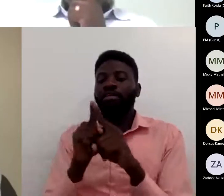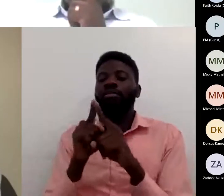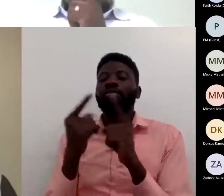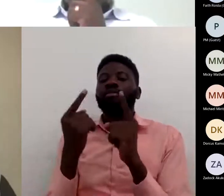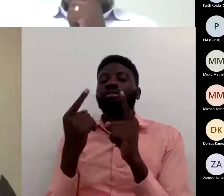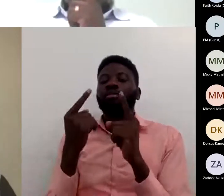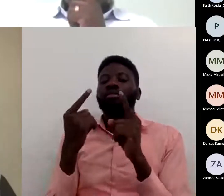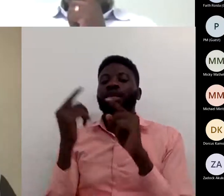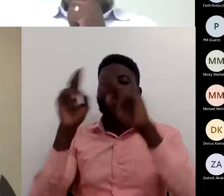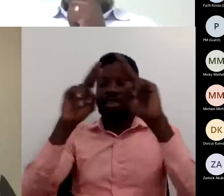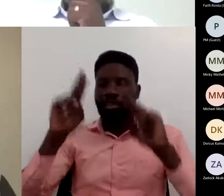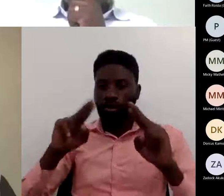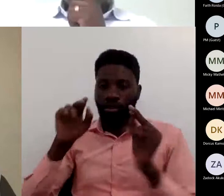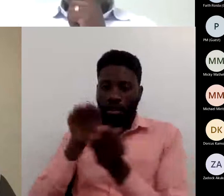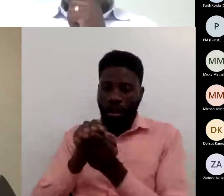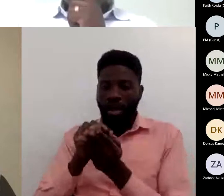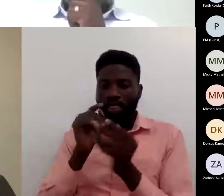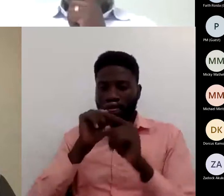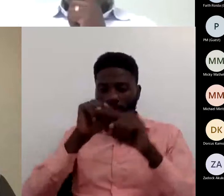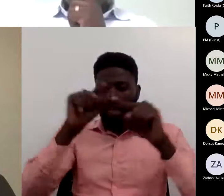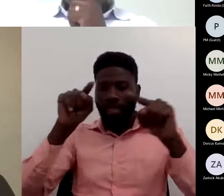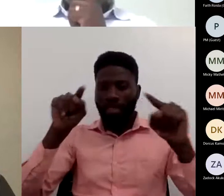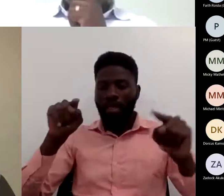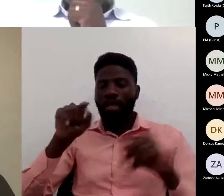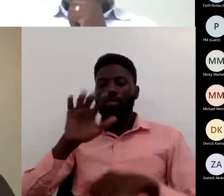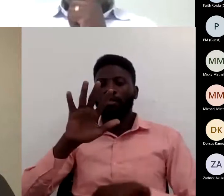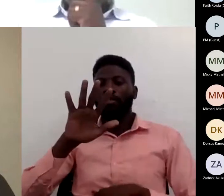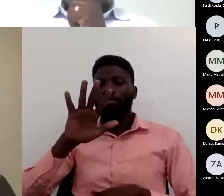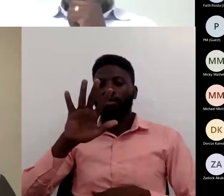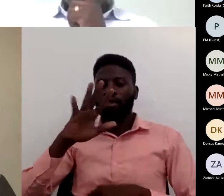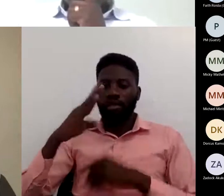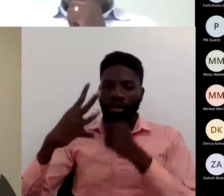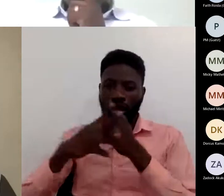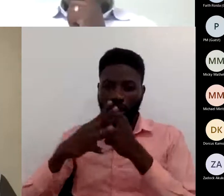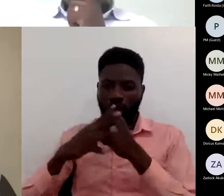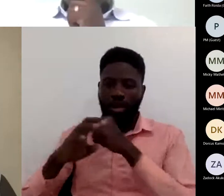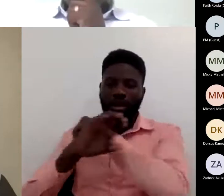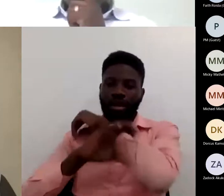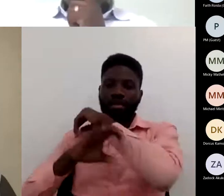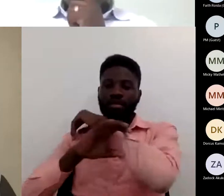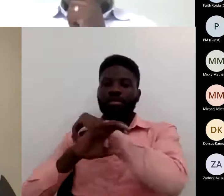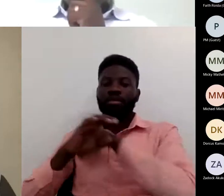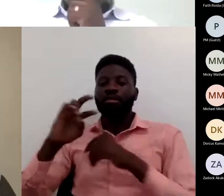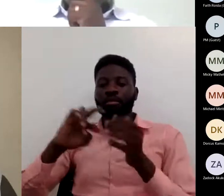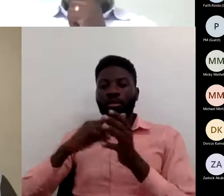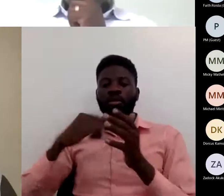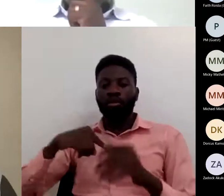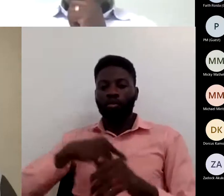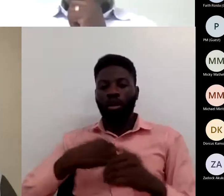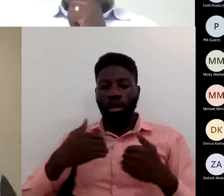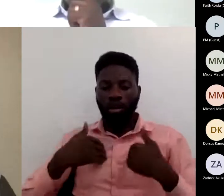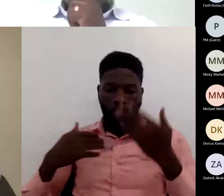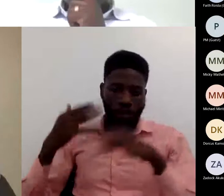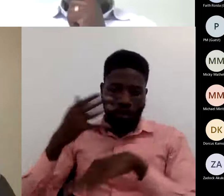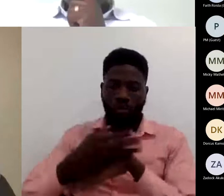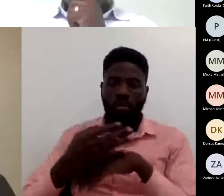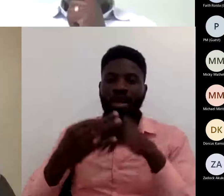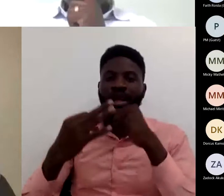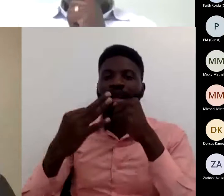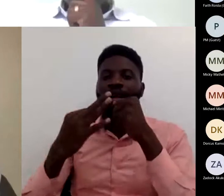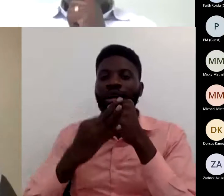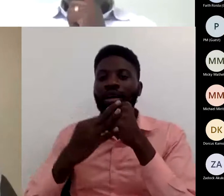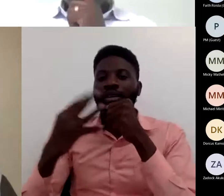bank, is present in 59 countries. That means that we employ over 89,000 people, and we have